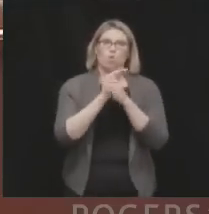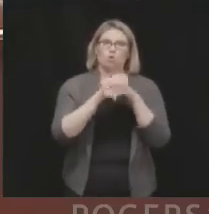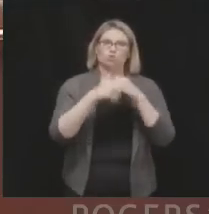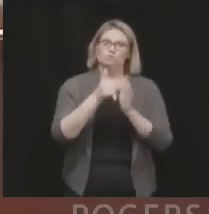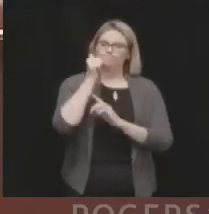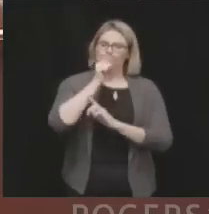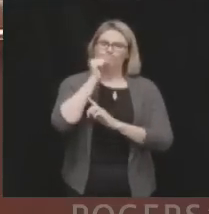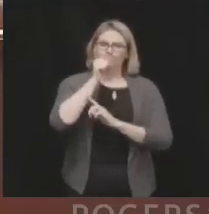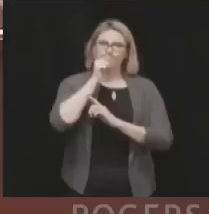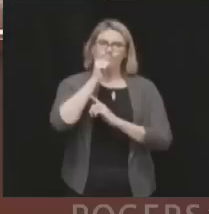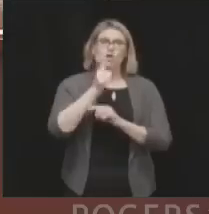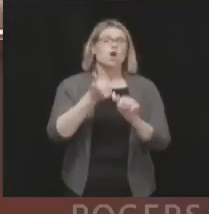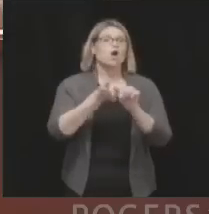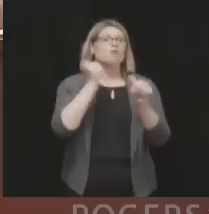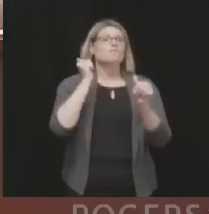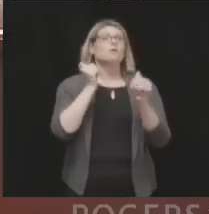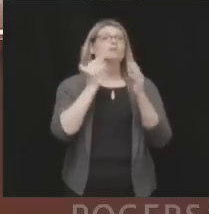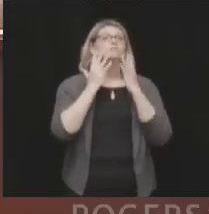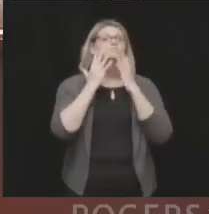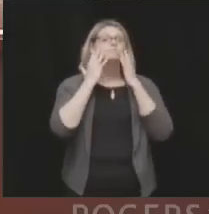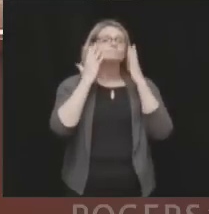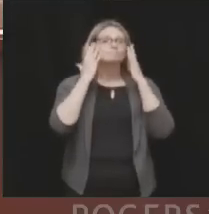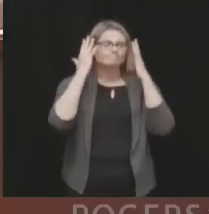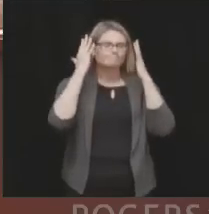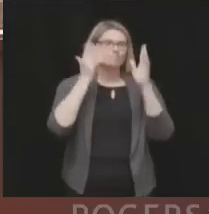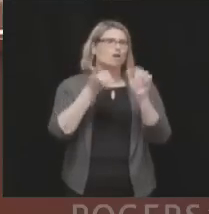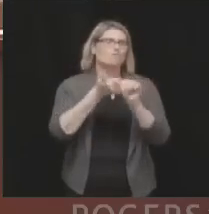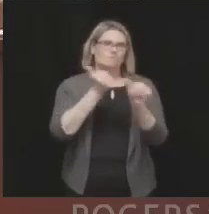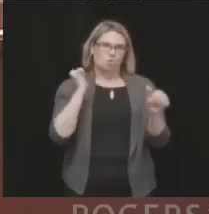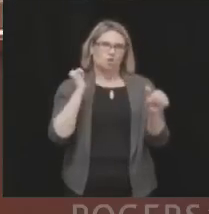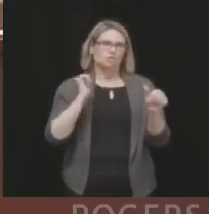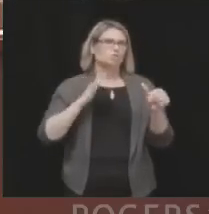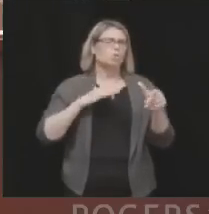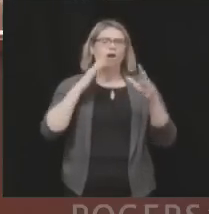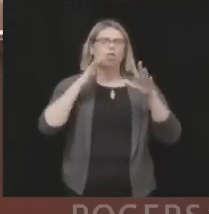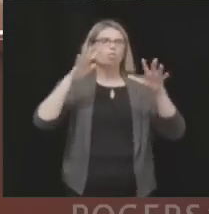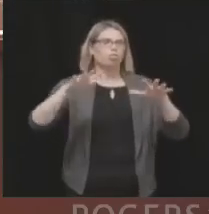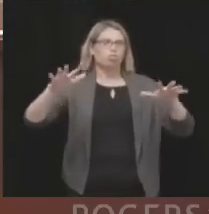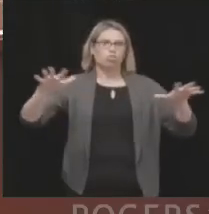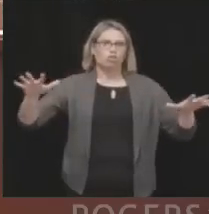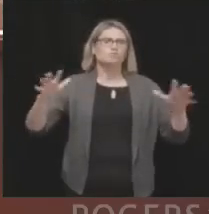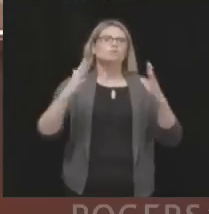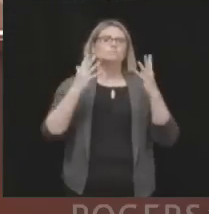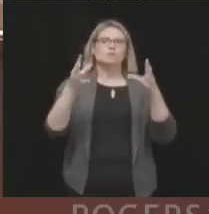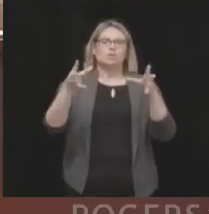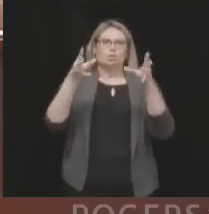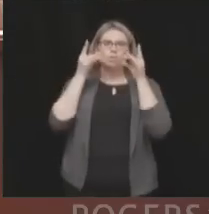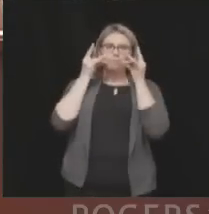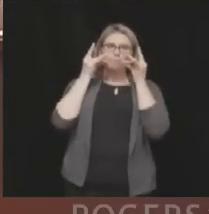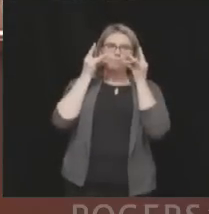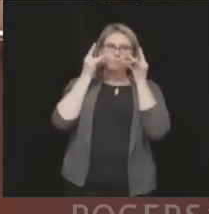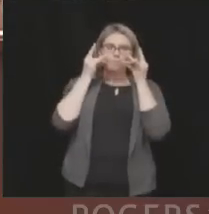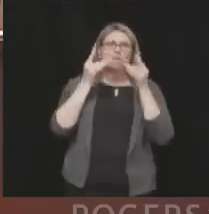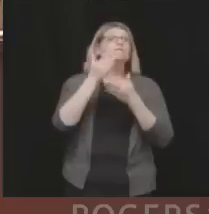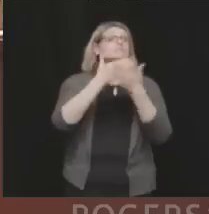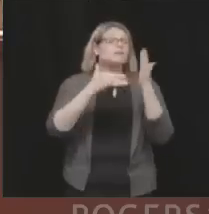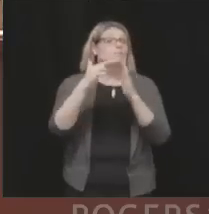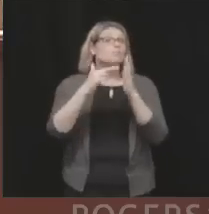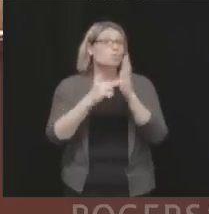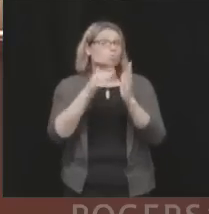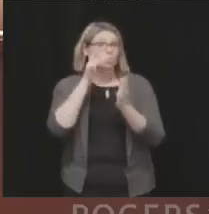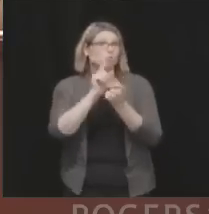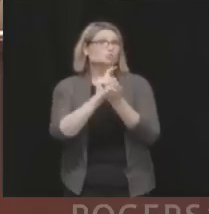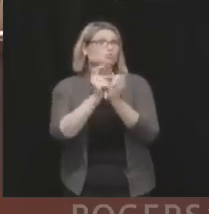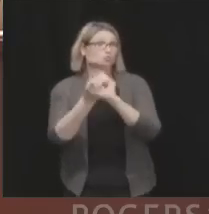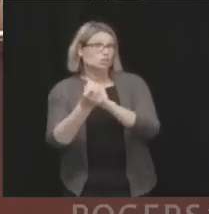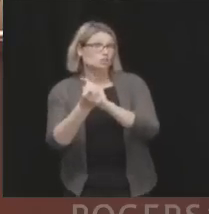changed and will not change until the COVID-19 vaccine becomes widely available. We will continue to carefully monitor